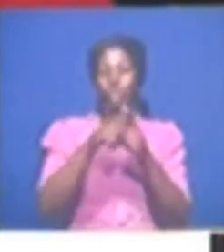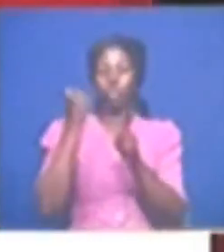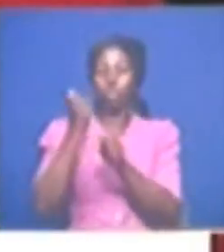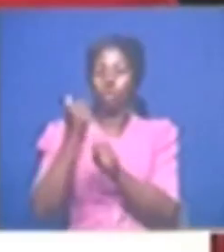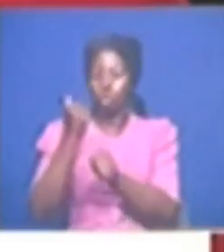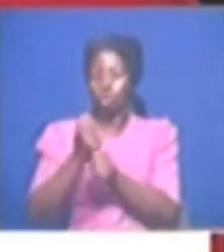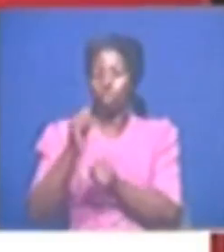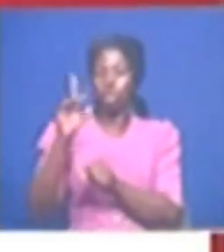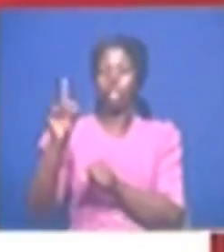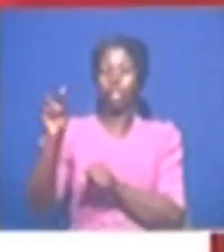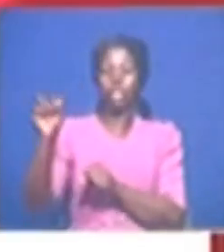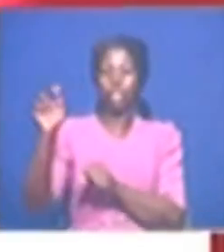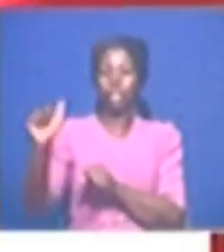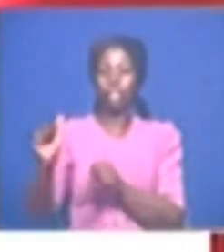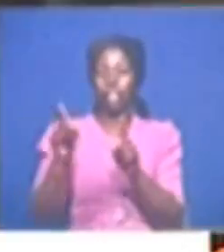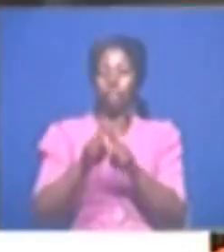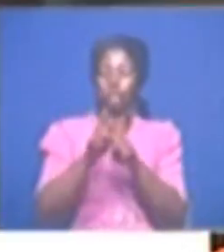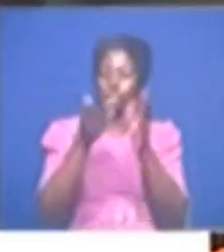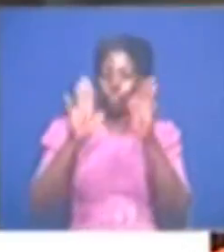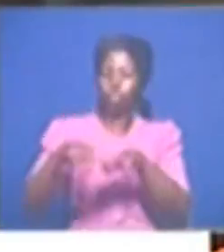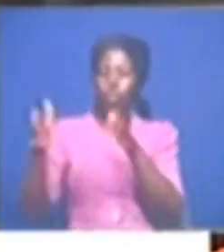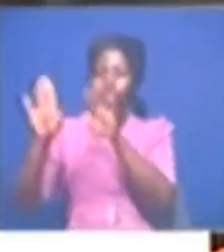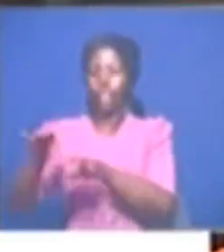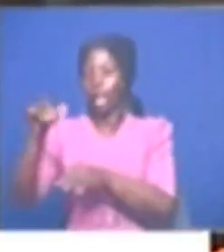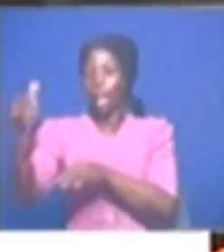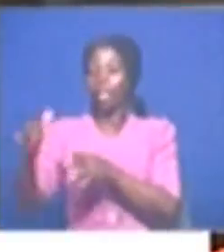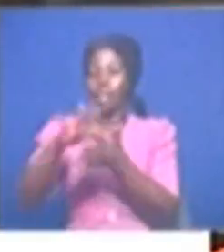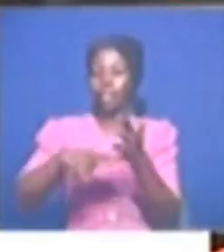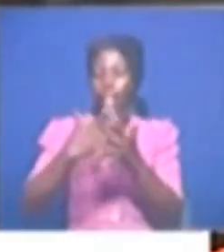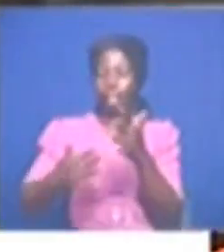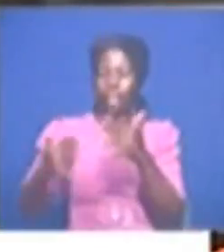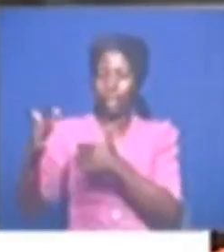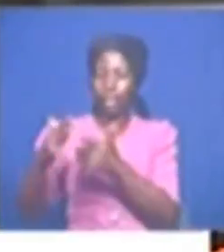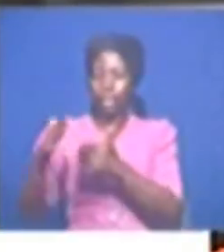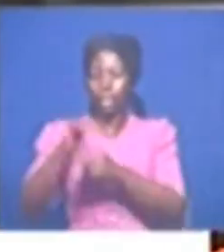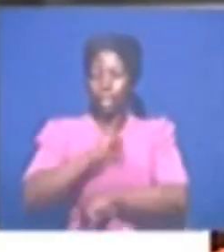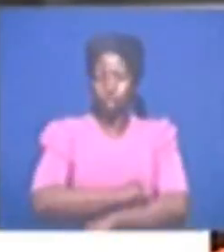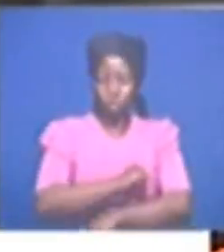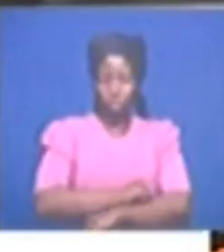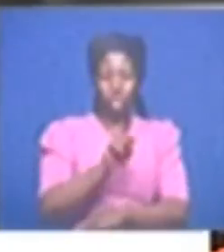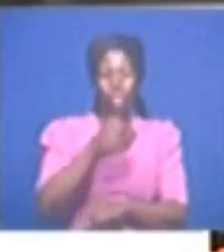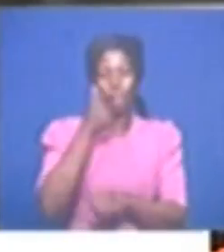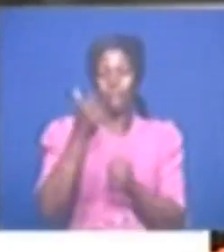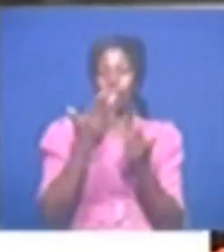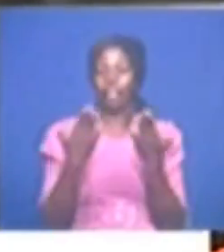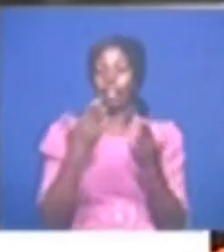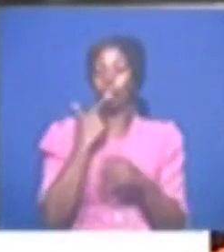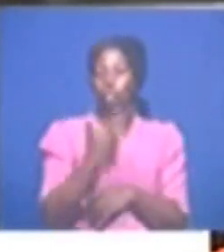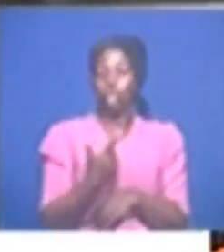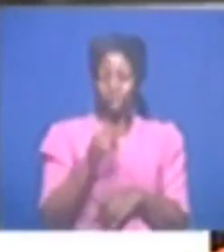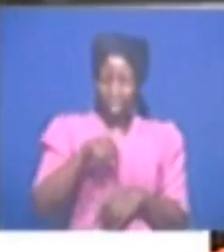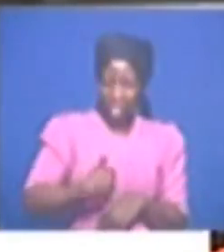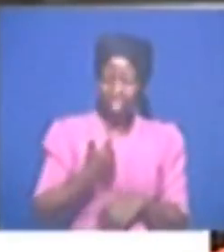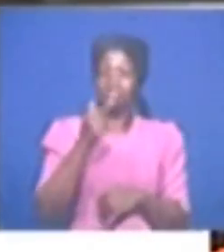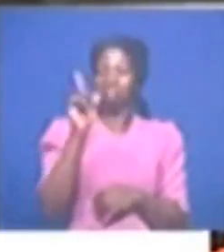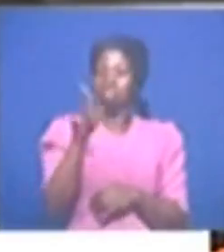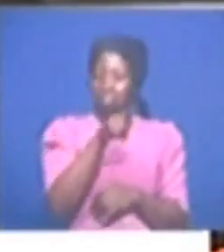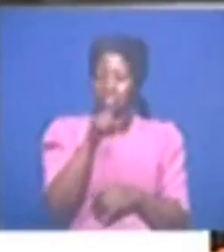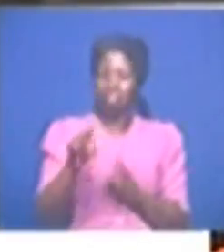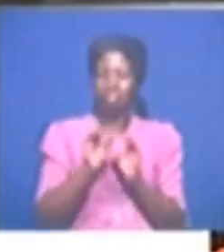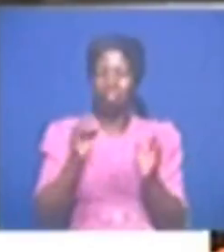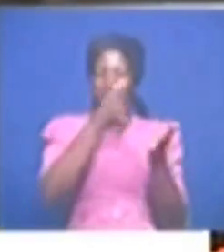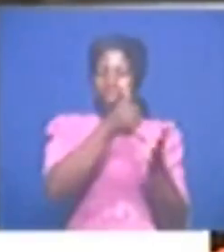illegal structures around the school. That is the best test you have to say that I was not guilty, I was not involved, right?